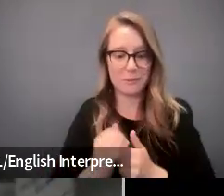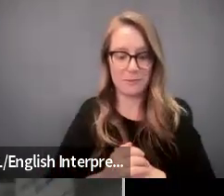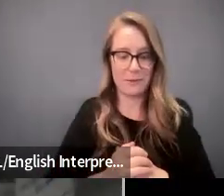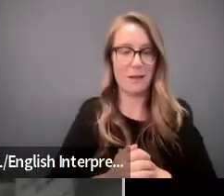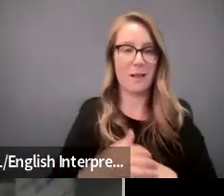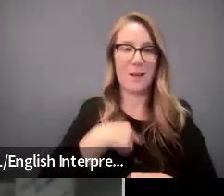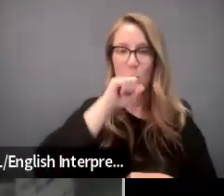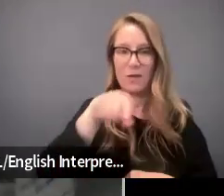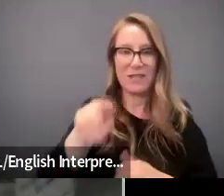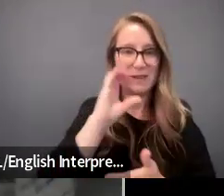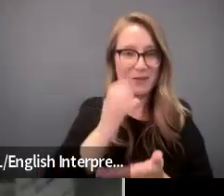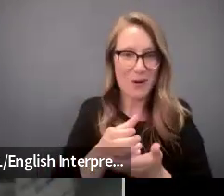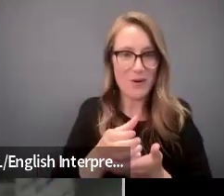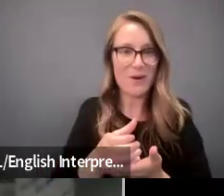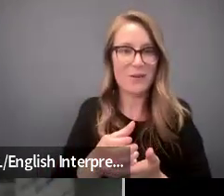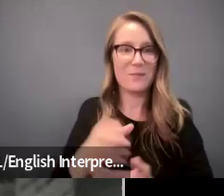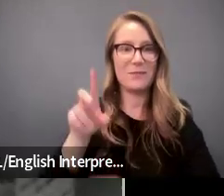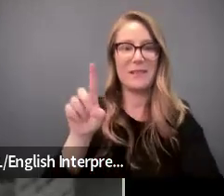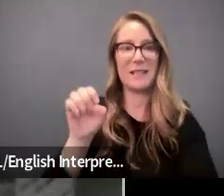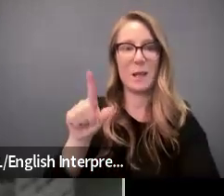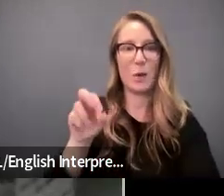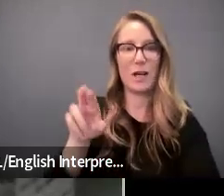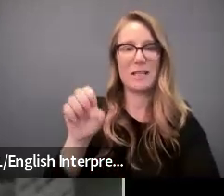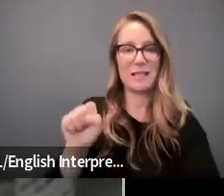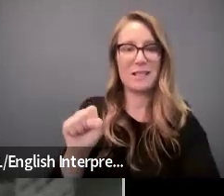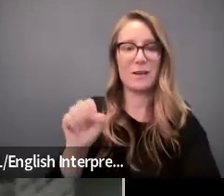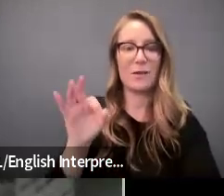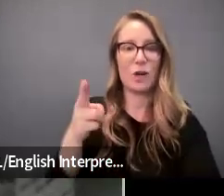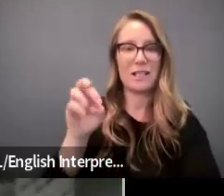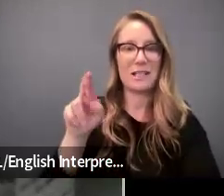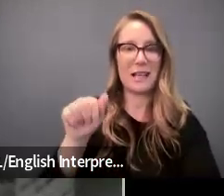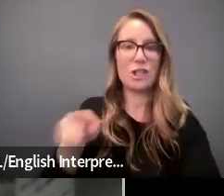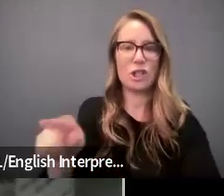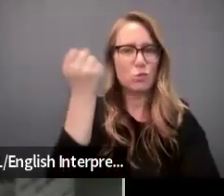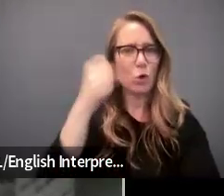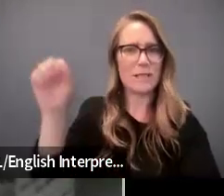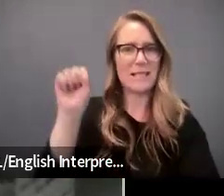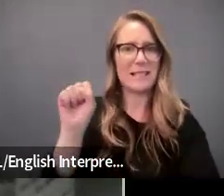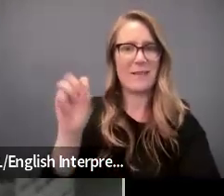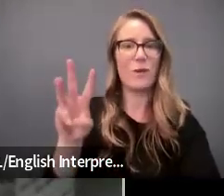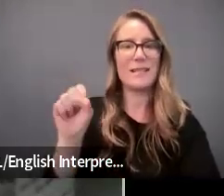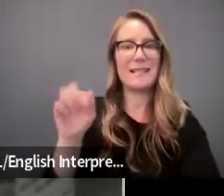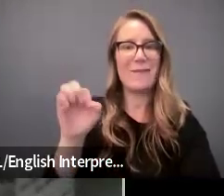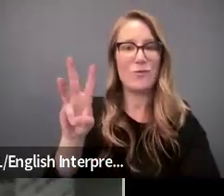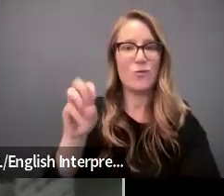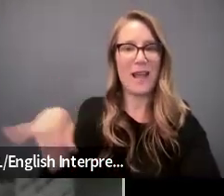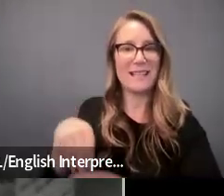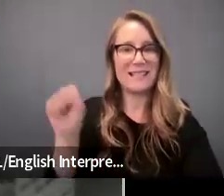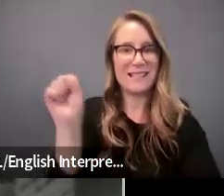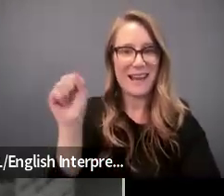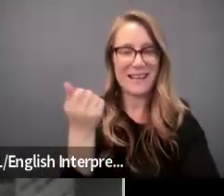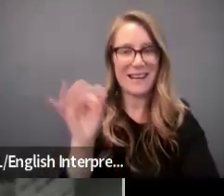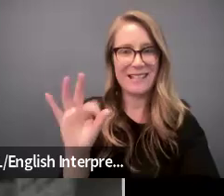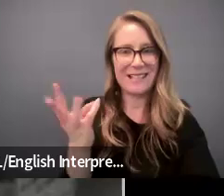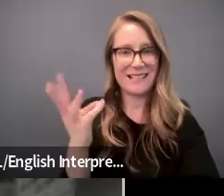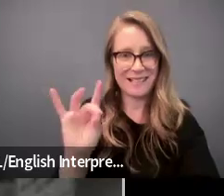So I love this photo of Dolores Huerta. She's protesting at the Safeway in Seattle in